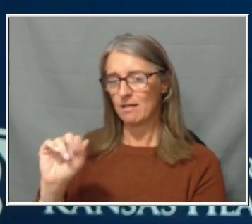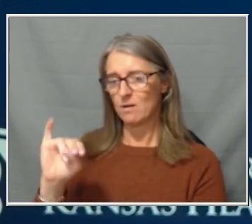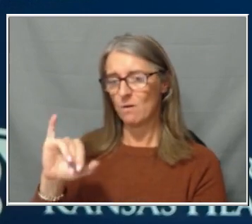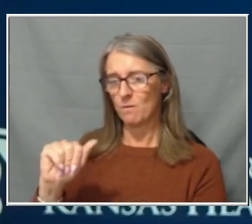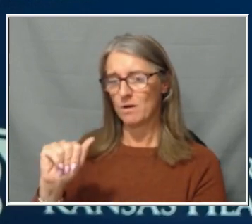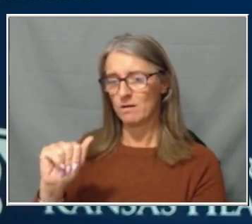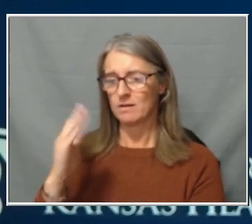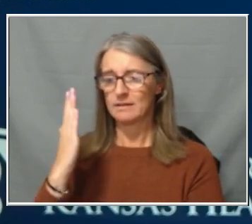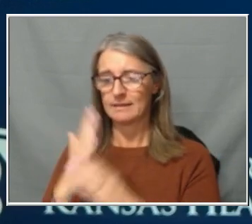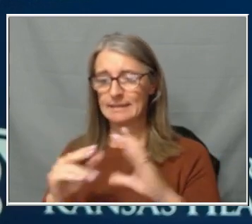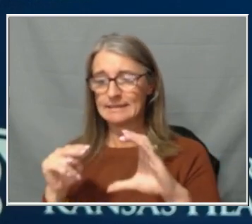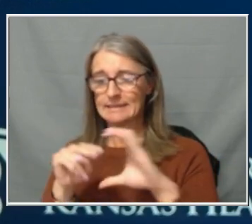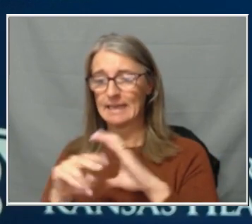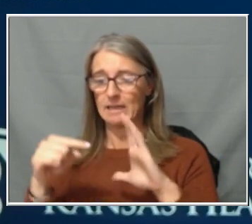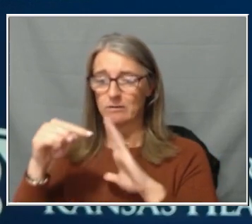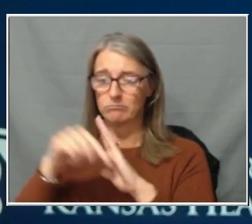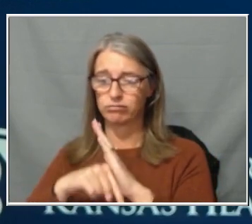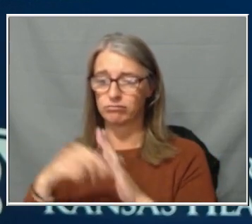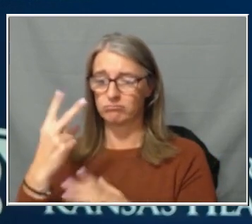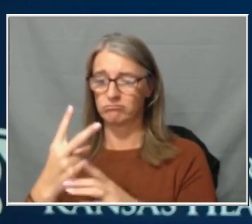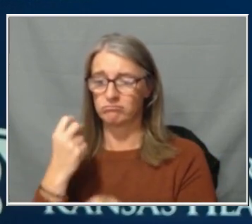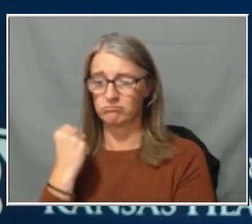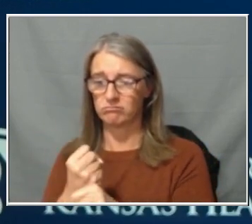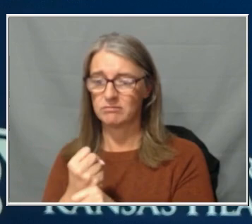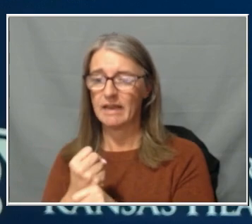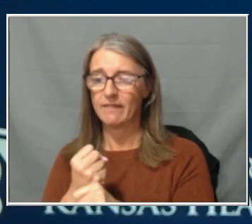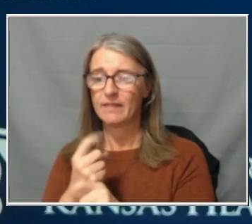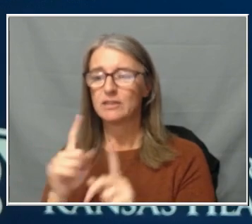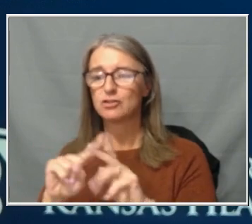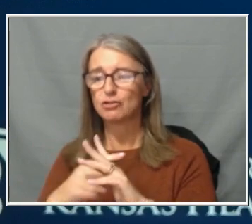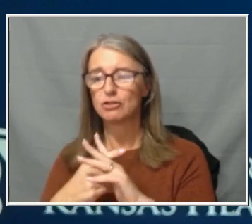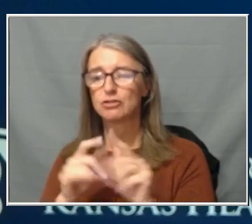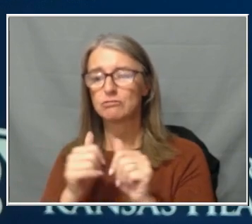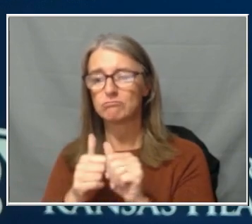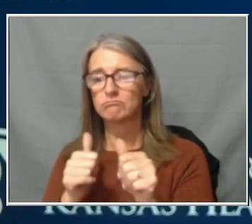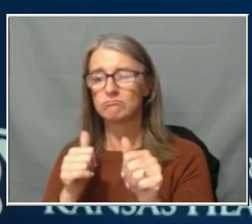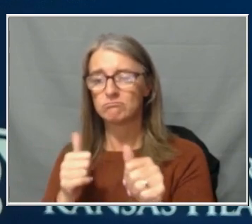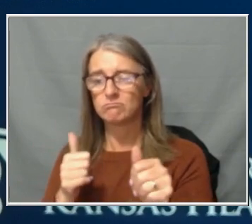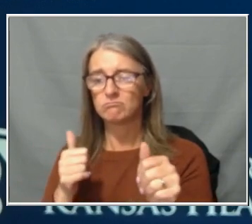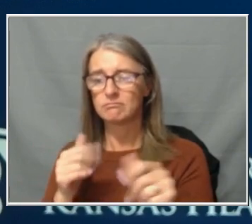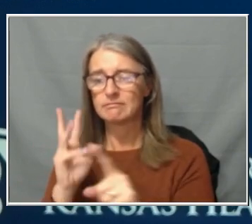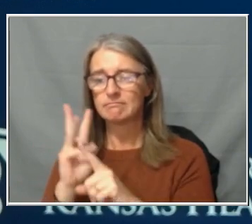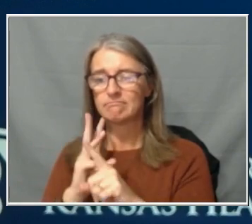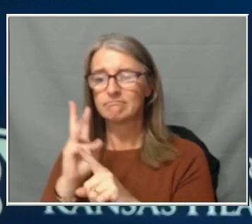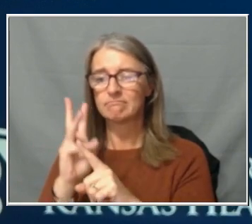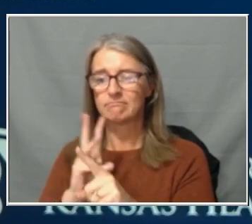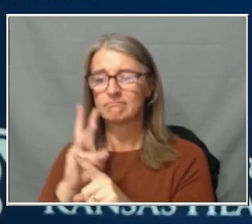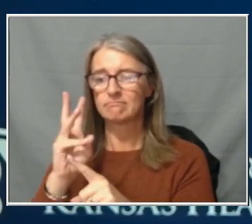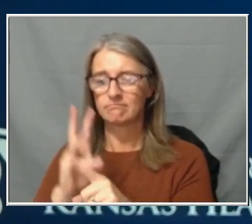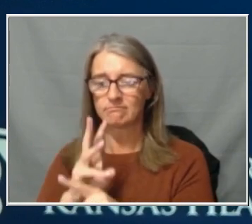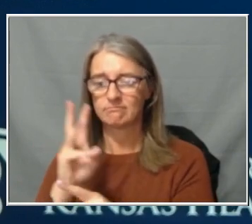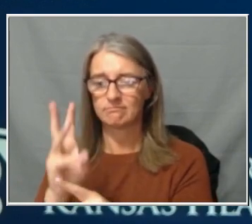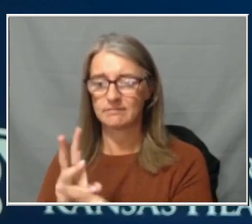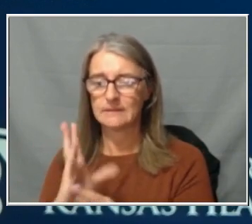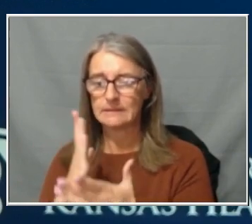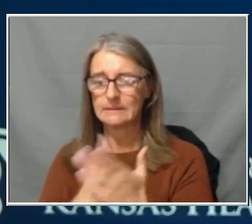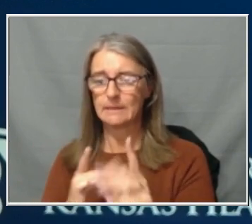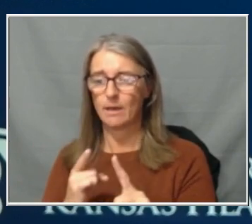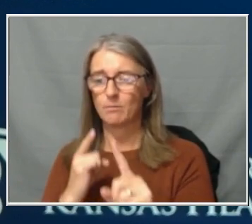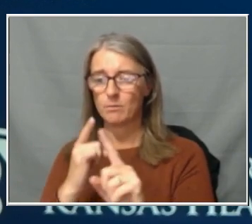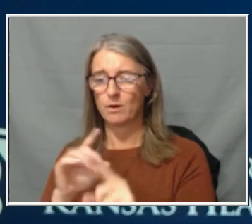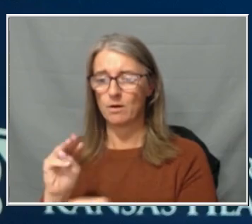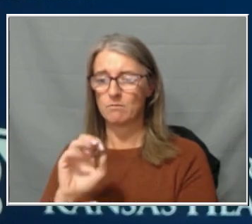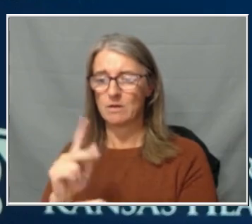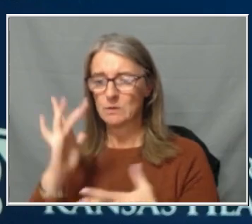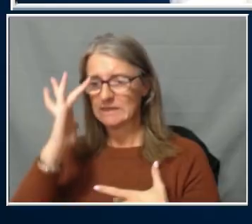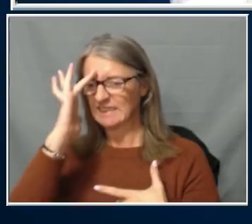goes on pretty intensively for 2 years, and then we start to back away and back off to 6-month intervals. At some point, Mark is going to get sick of me